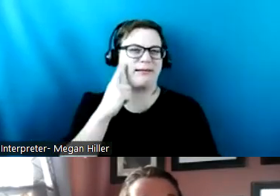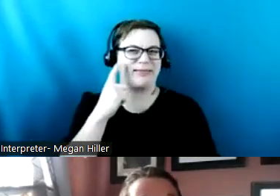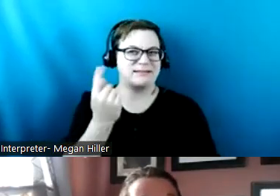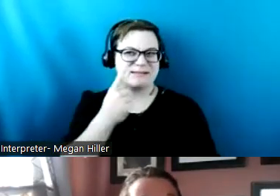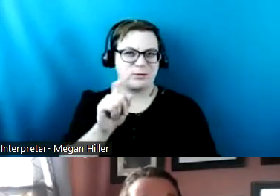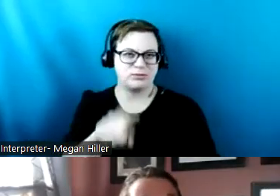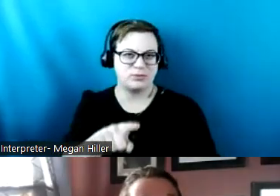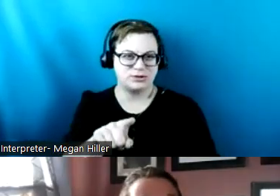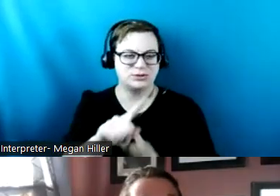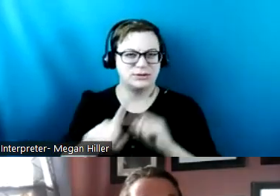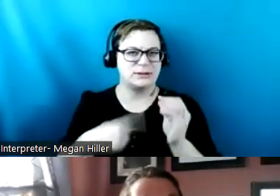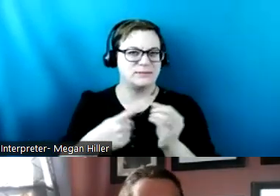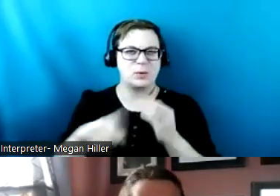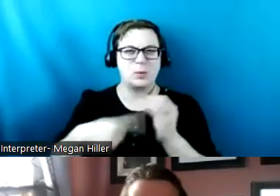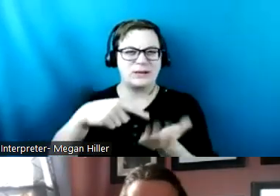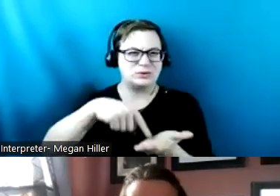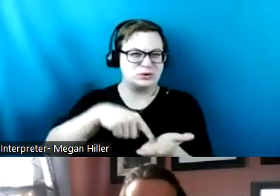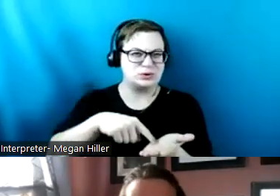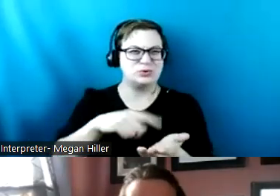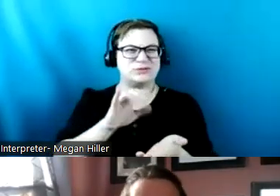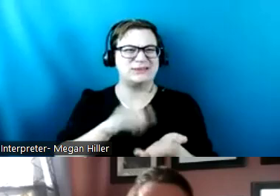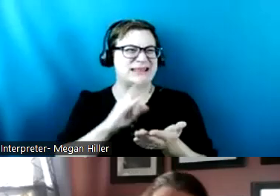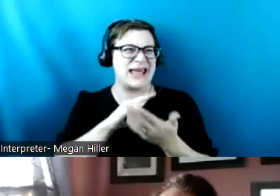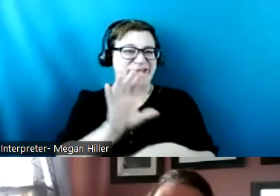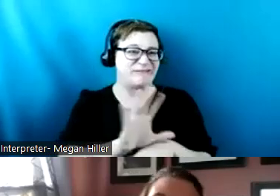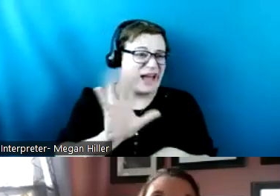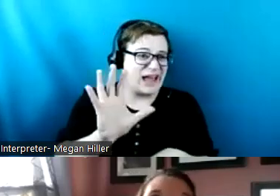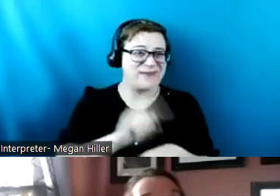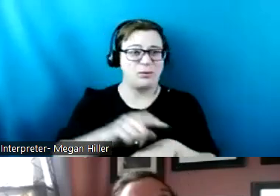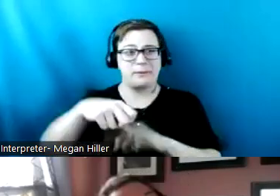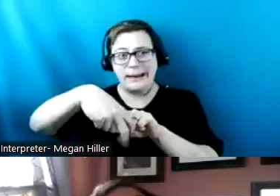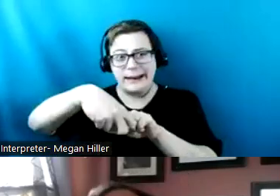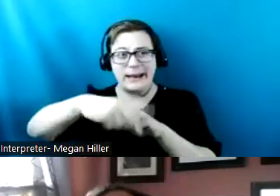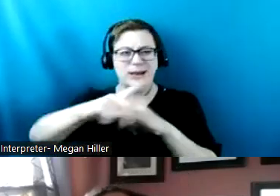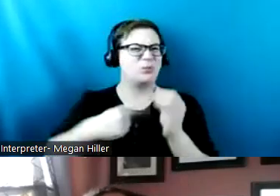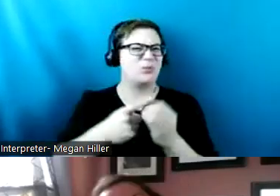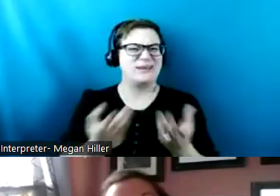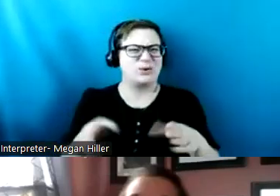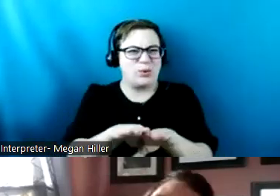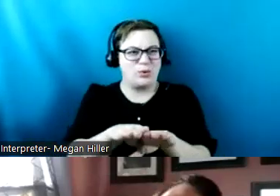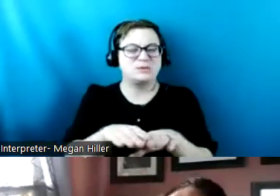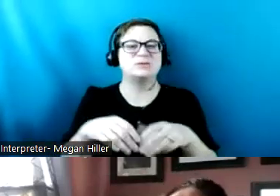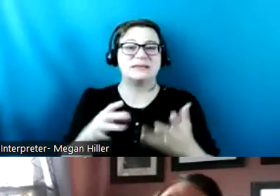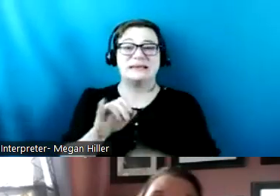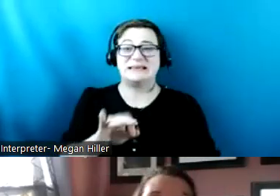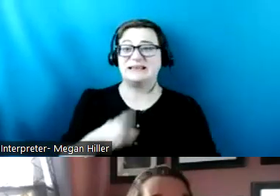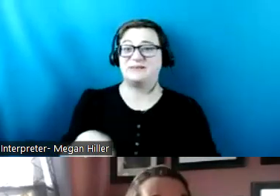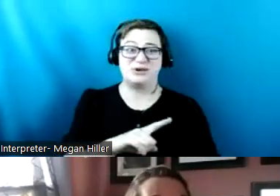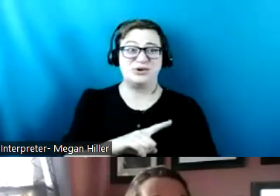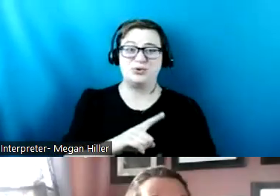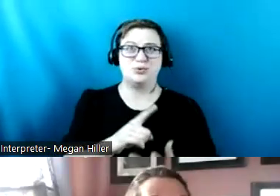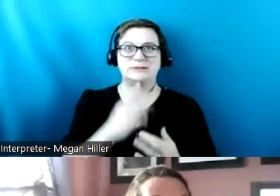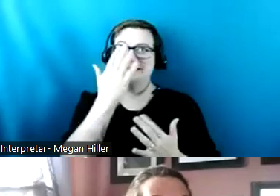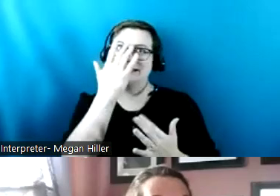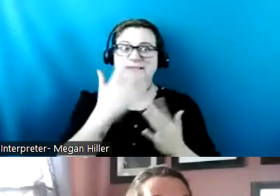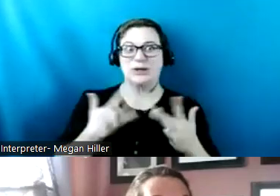when we had a deadline of, is this by close of business? Is this by midnight? In case anyone really gets excited going